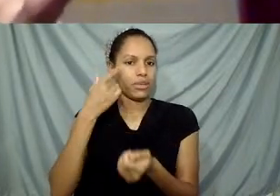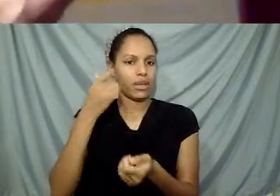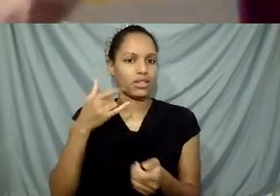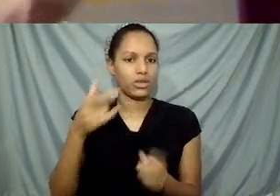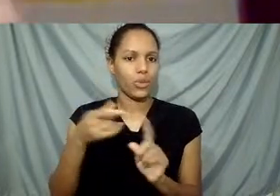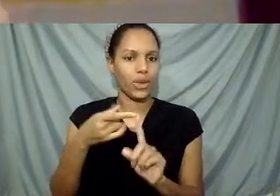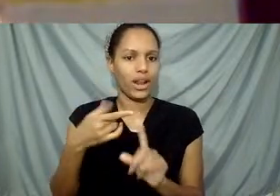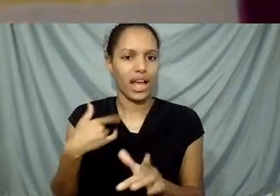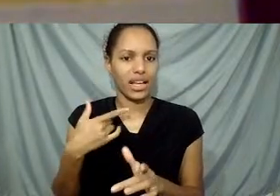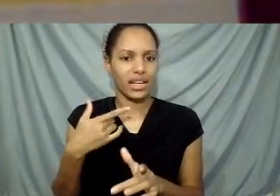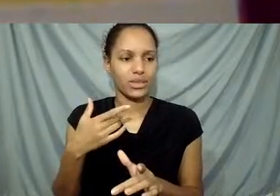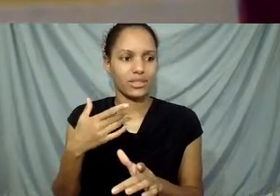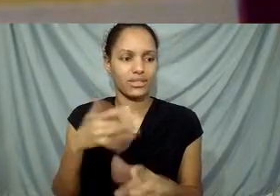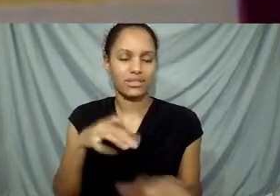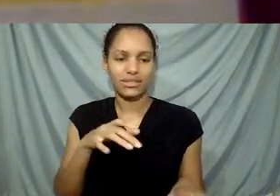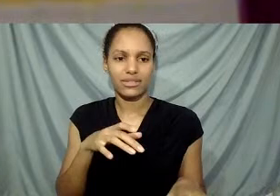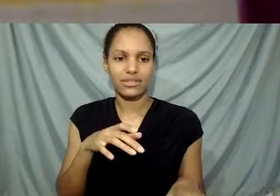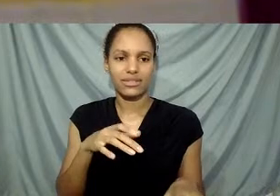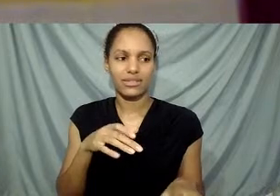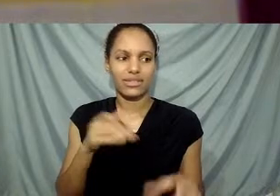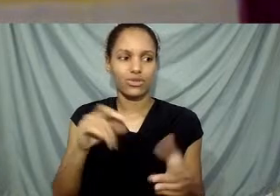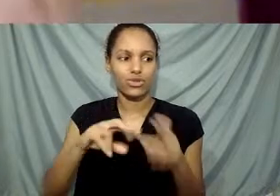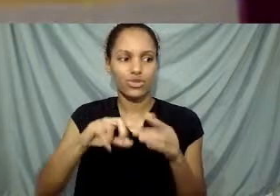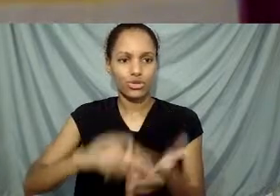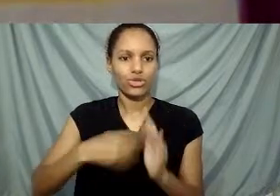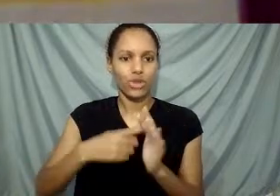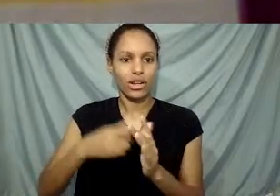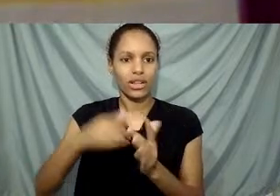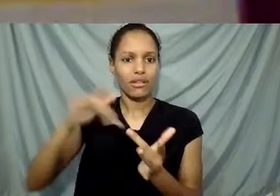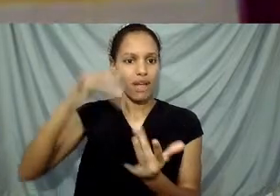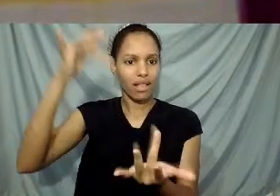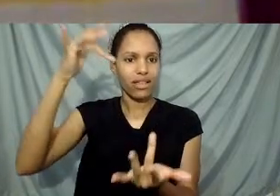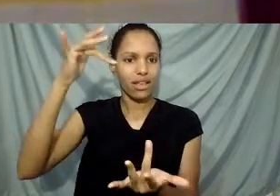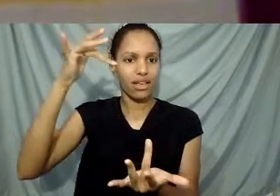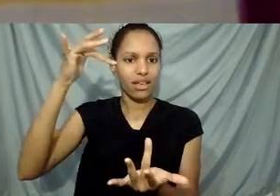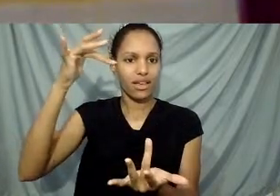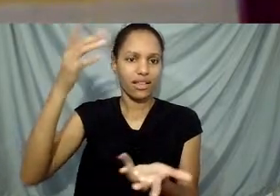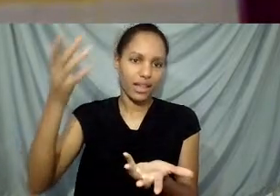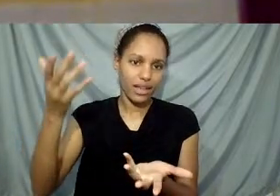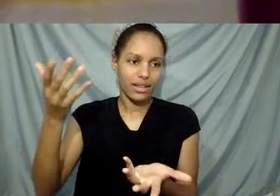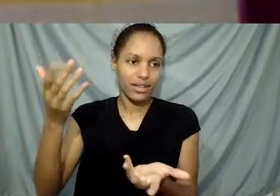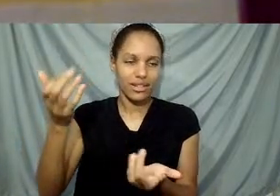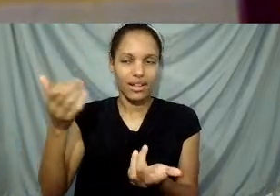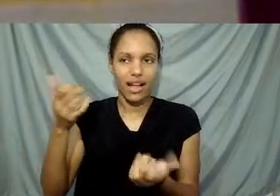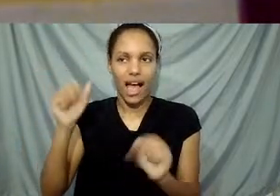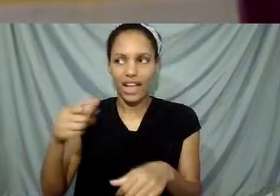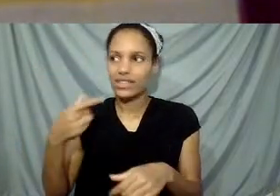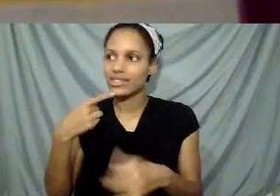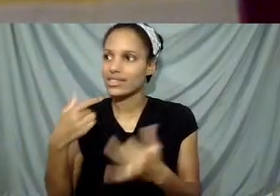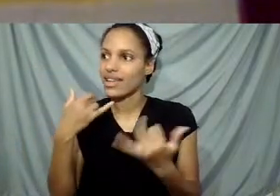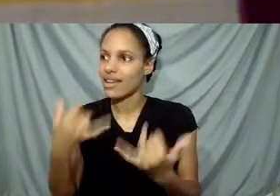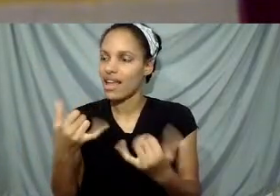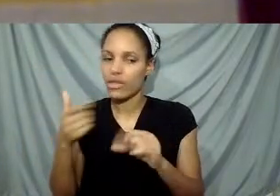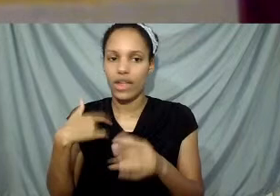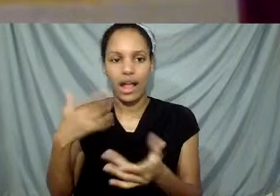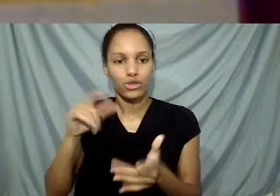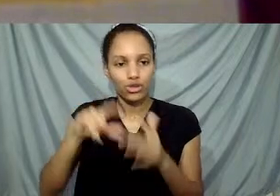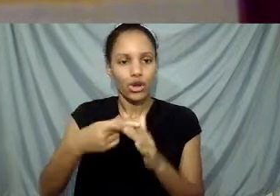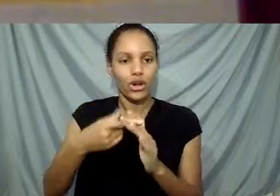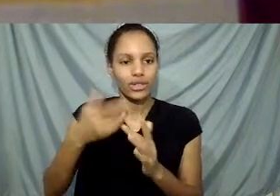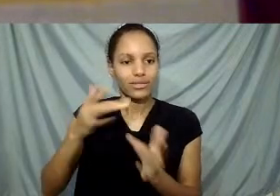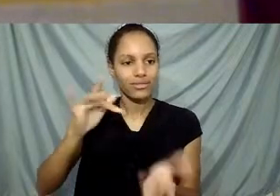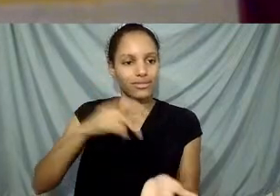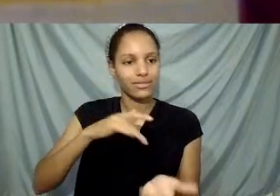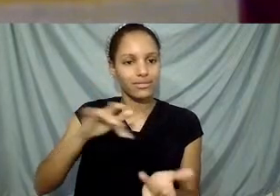mean, right? But now I say, out the womb. I was dancing out the womb. And if it wasn't for me dancing, doing